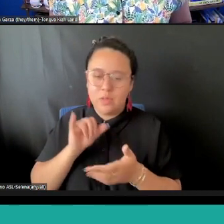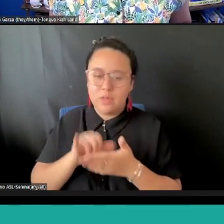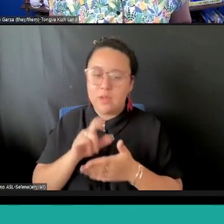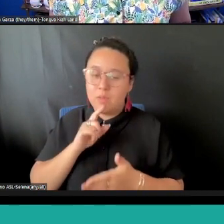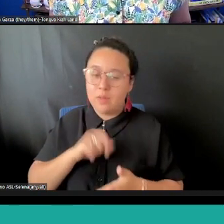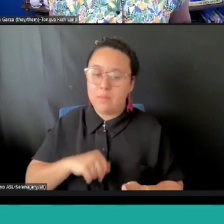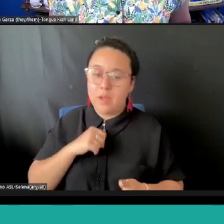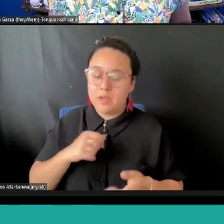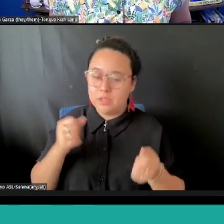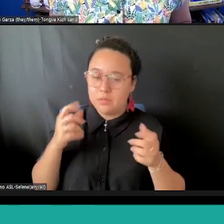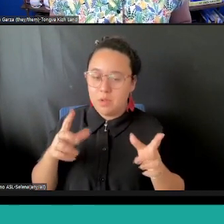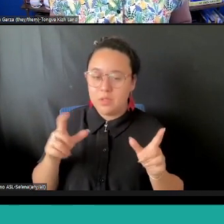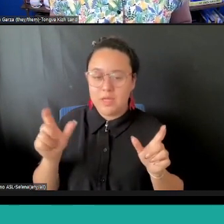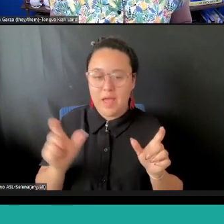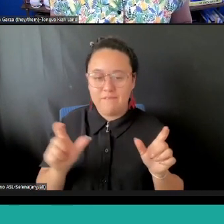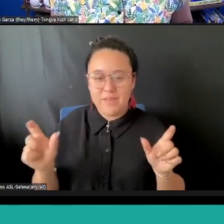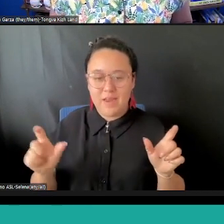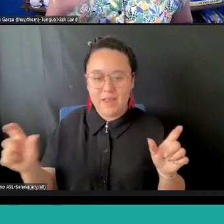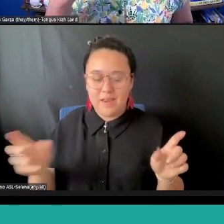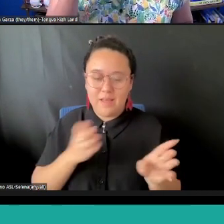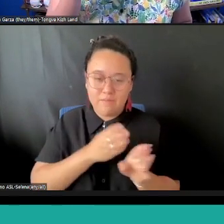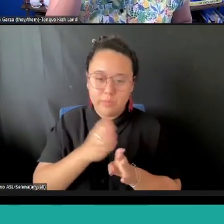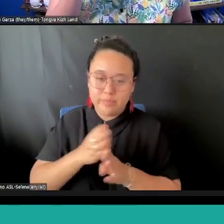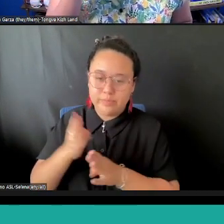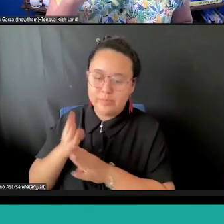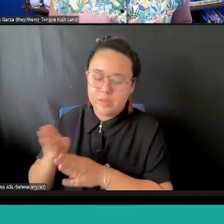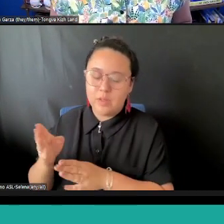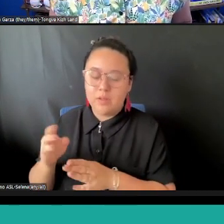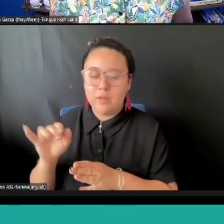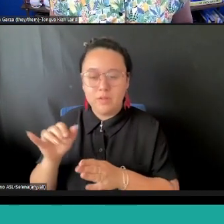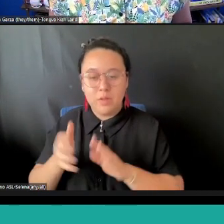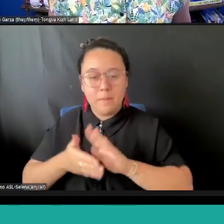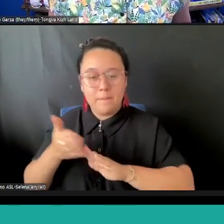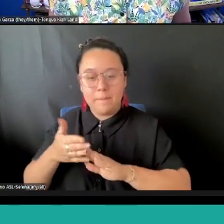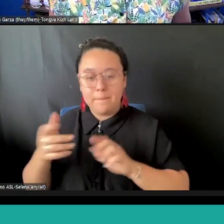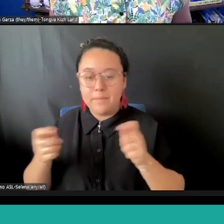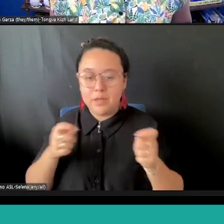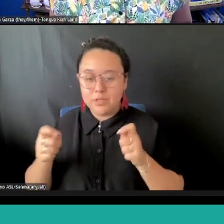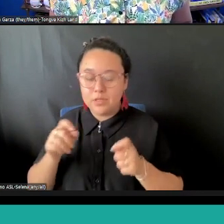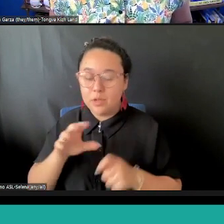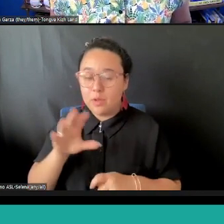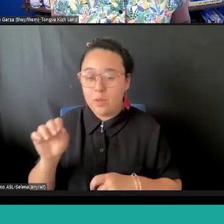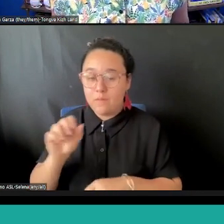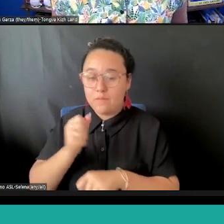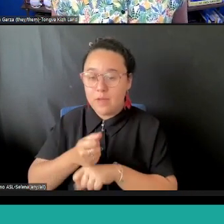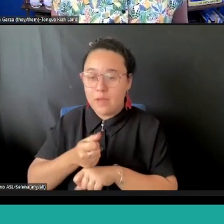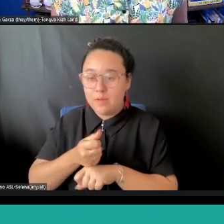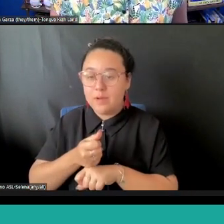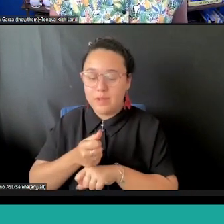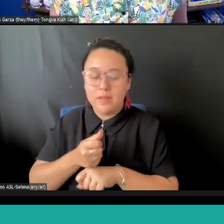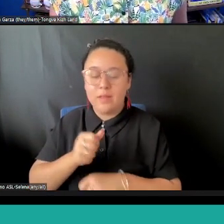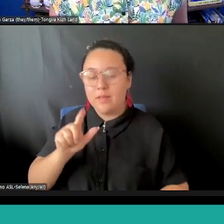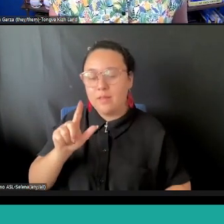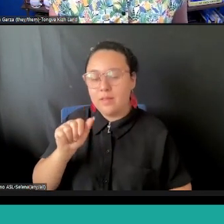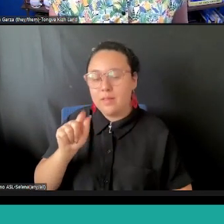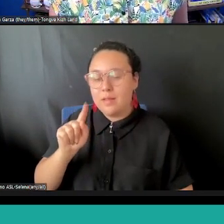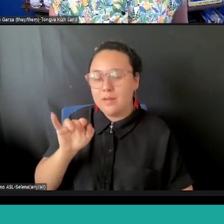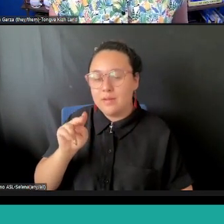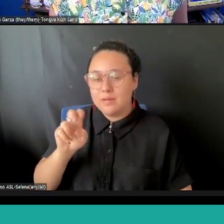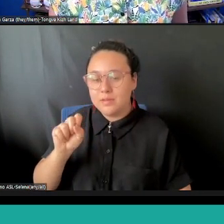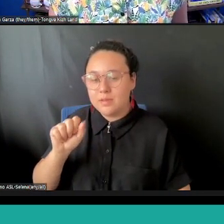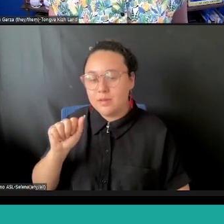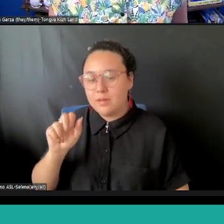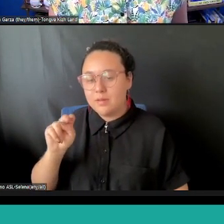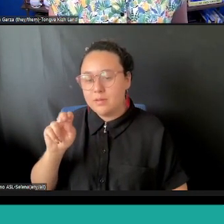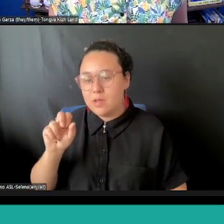a multi-hyphenated artist and administrator, but in addition to co-founding Latins Anonymous, as JD mentioned, she also worked